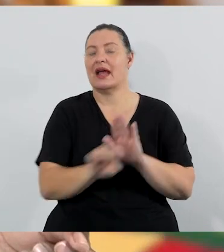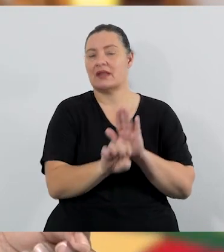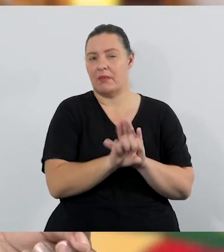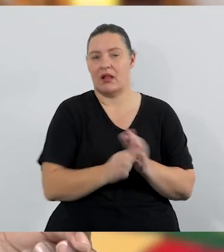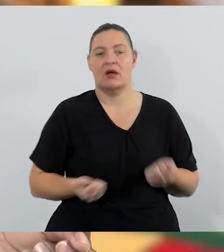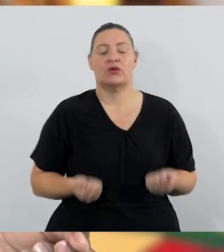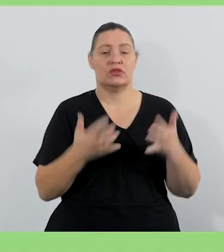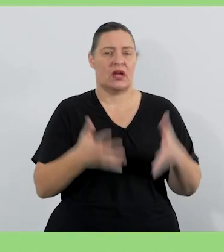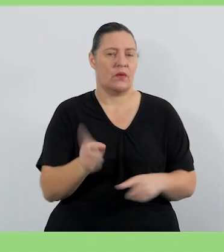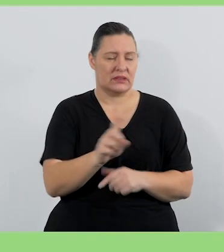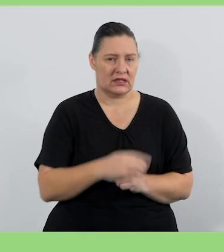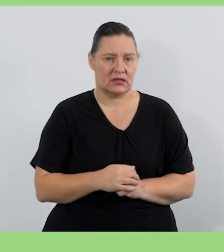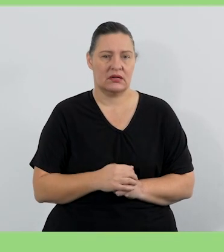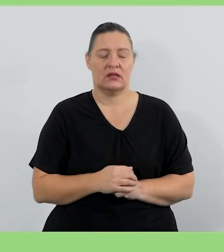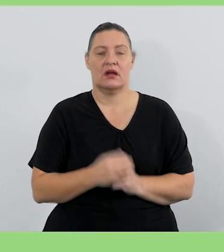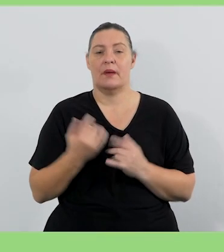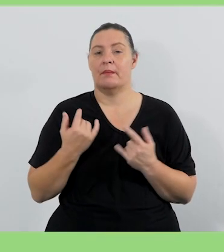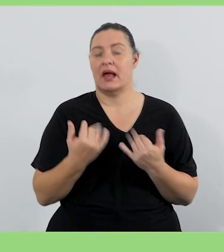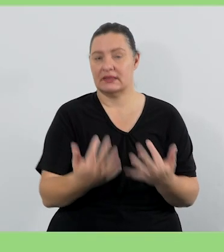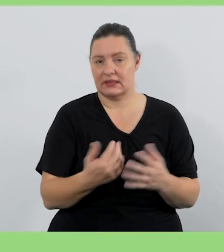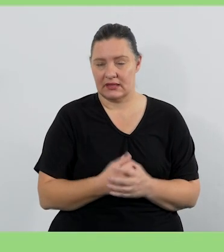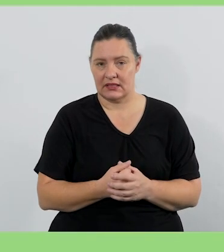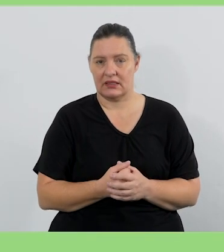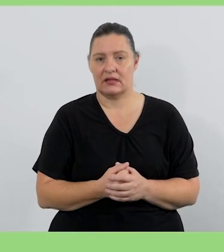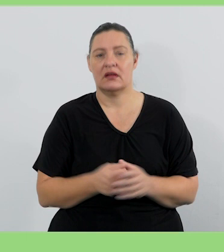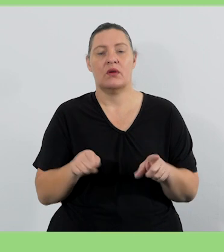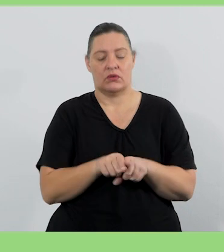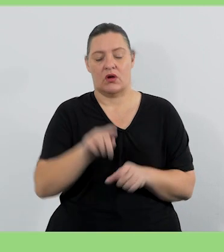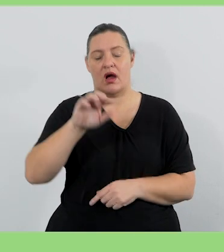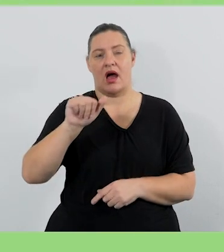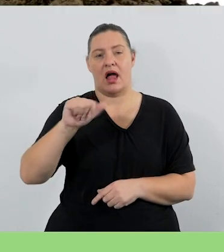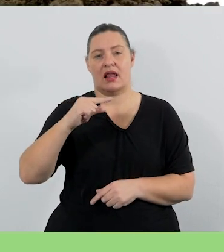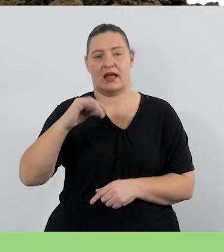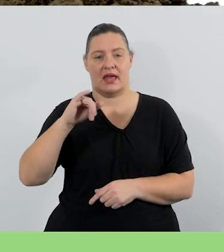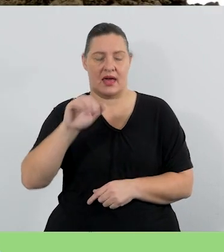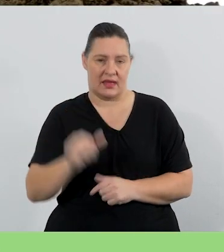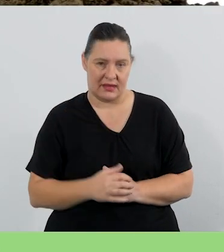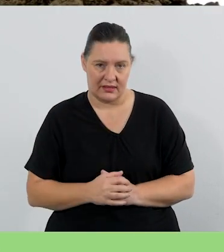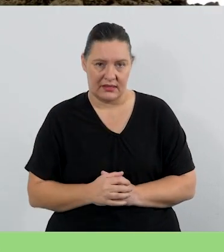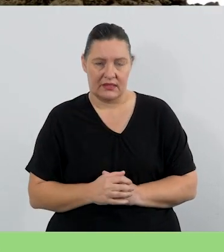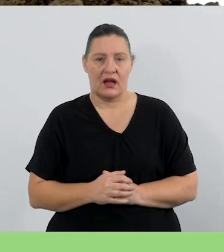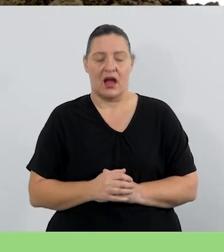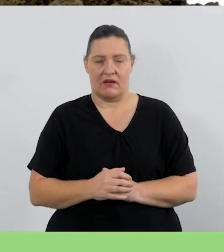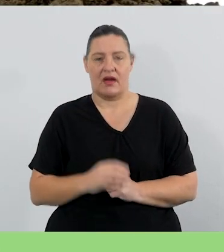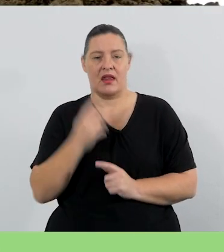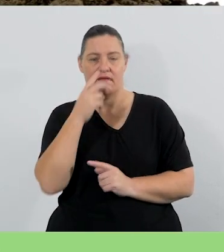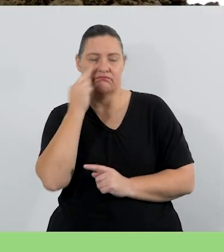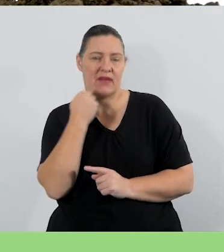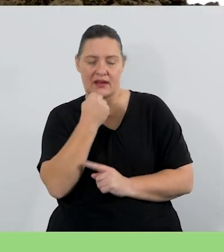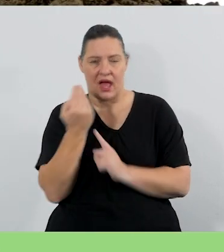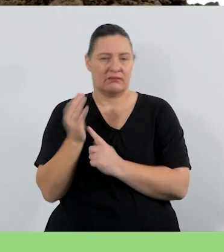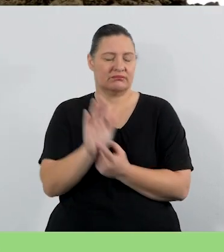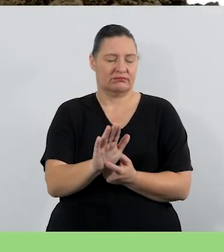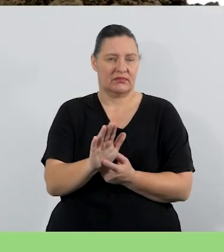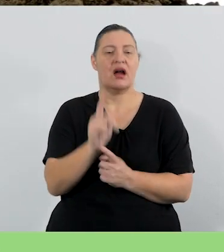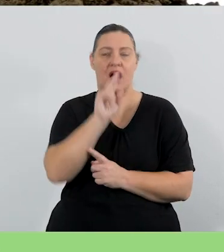Examples of producers are plants and algae. So here's a nice picture of a plant